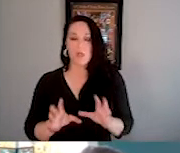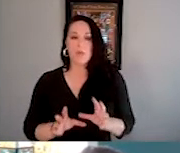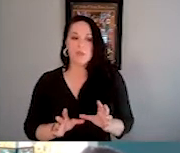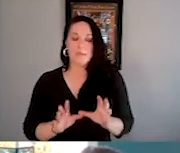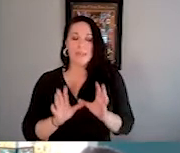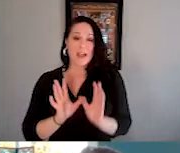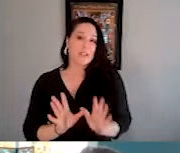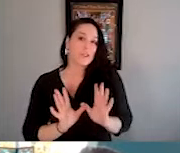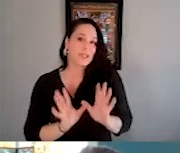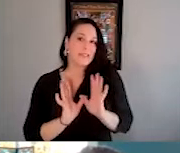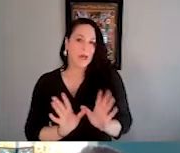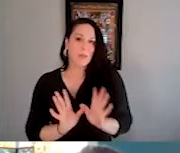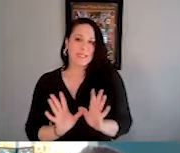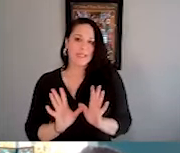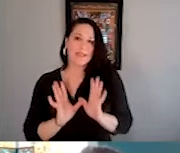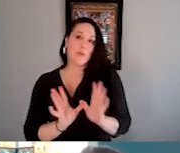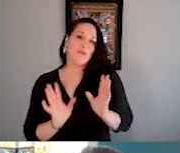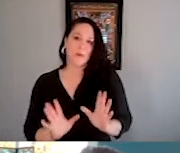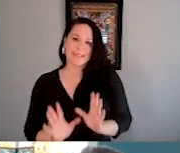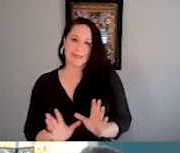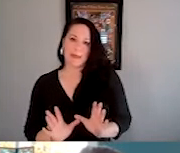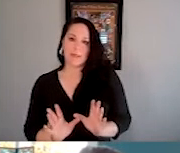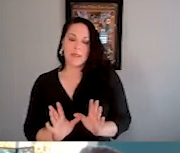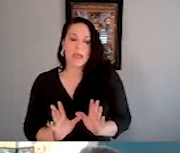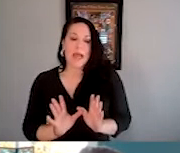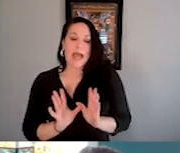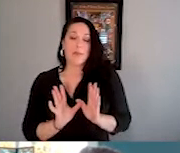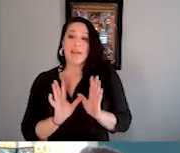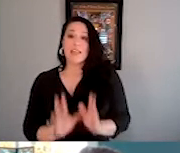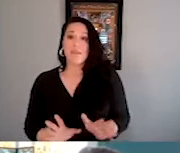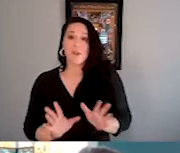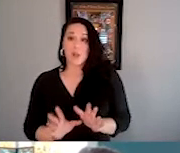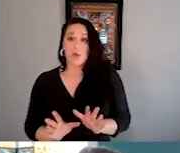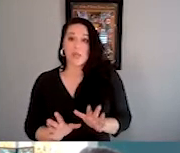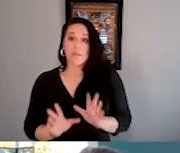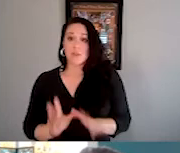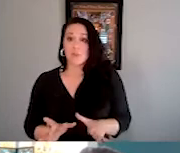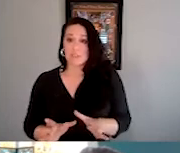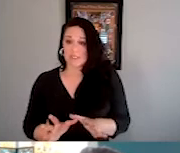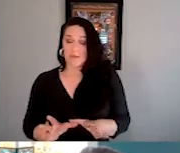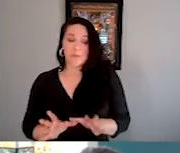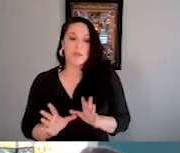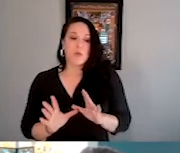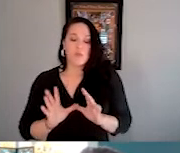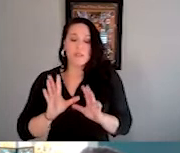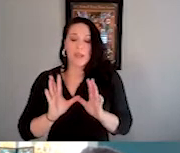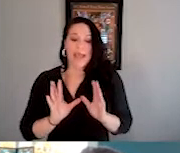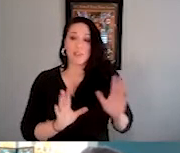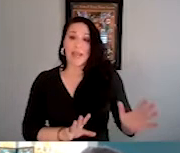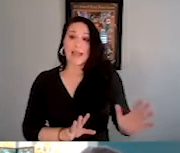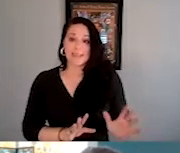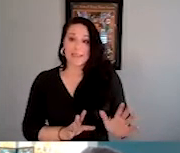should go with that, but they also are collecting a lot more data that you have no idea about. I would have never known that my school system